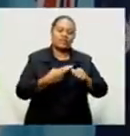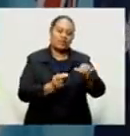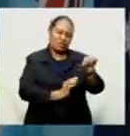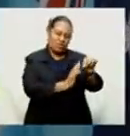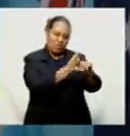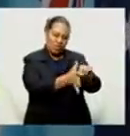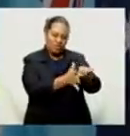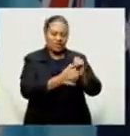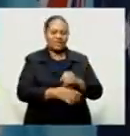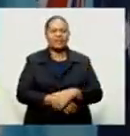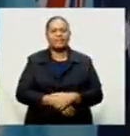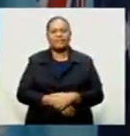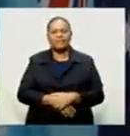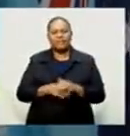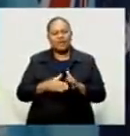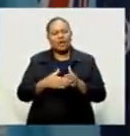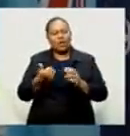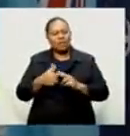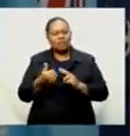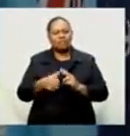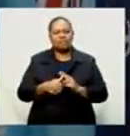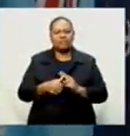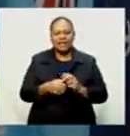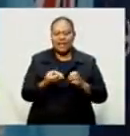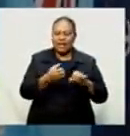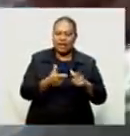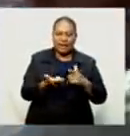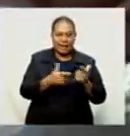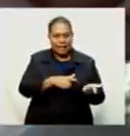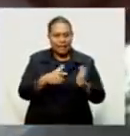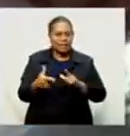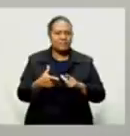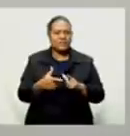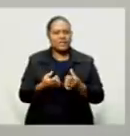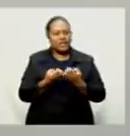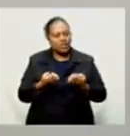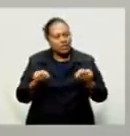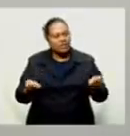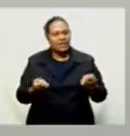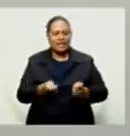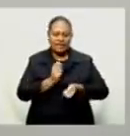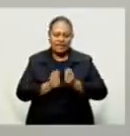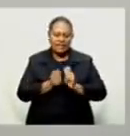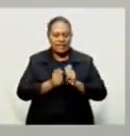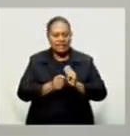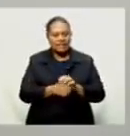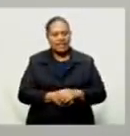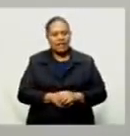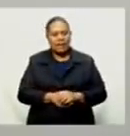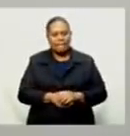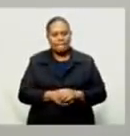COVID-19. He says the aid also covers lab equipment and testing machines. We've provided